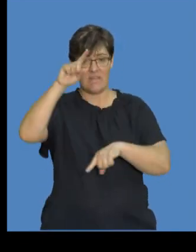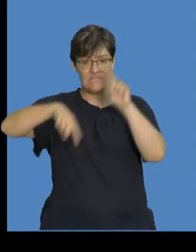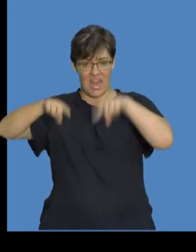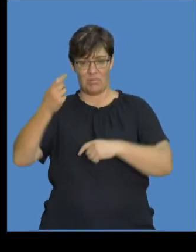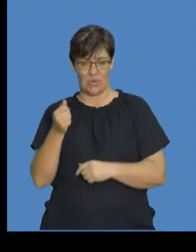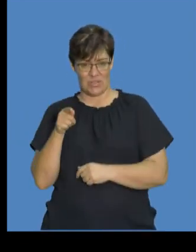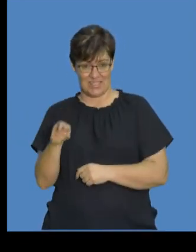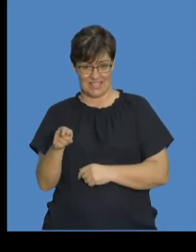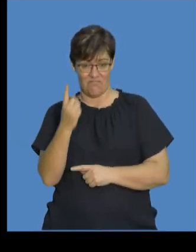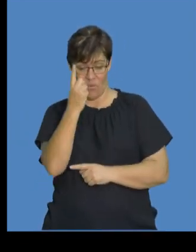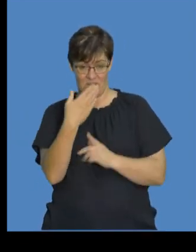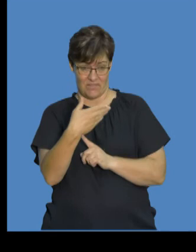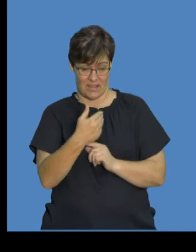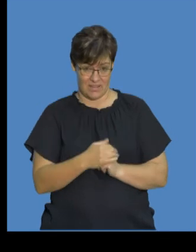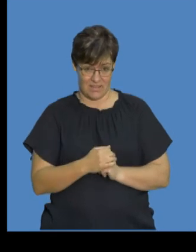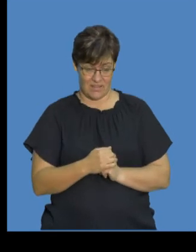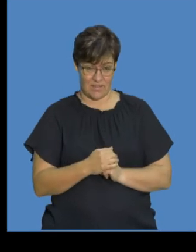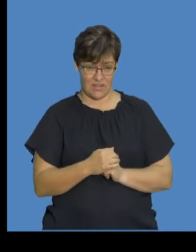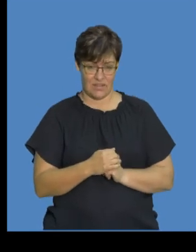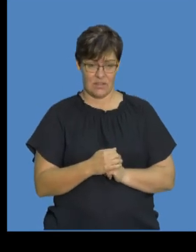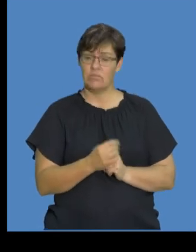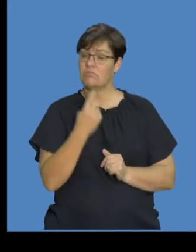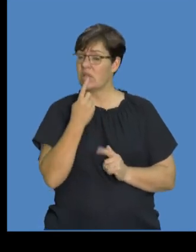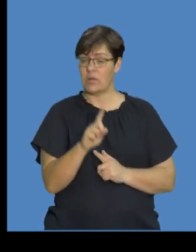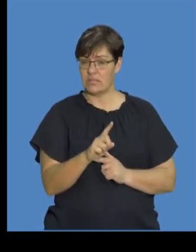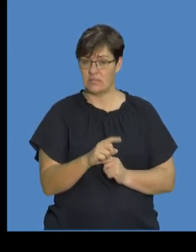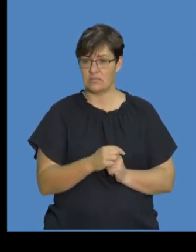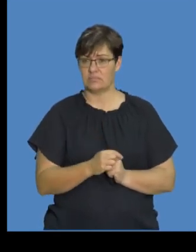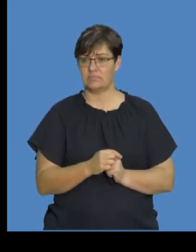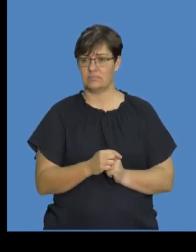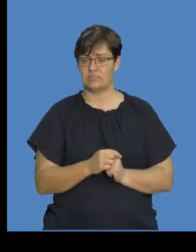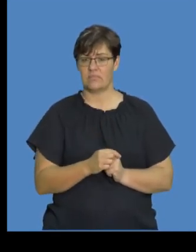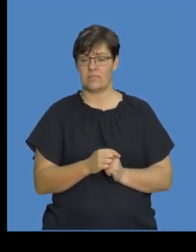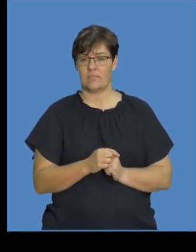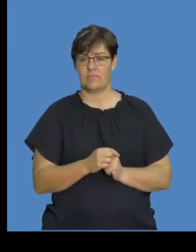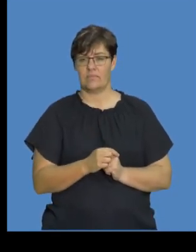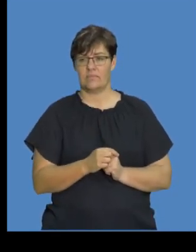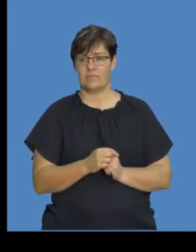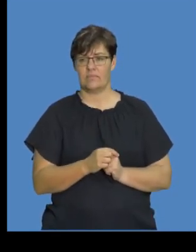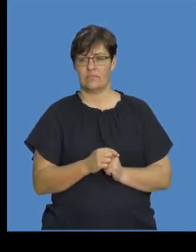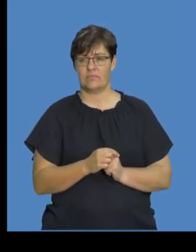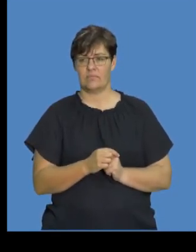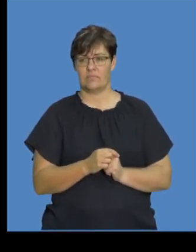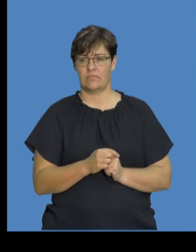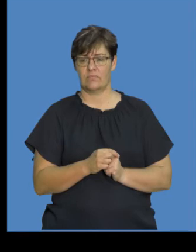minus your variable cost per unit. In other words, what do we take? We take our